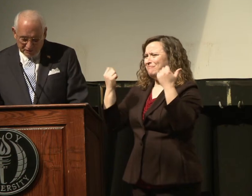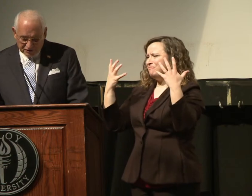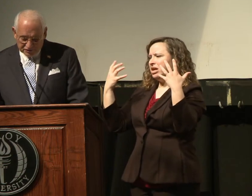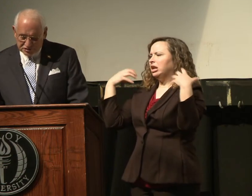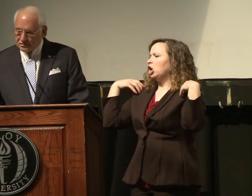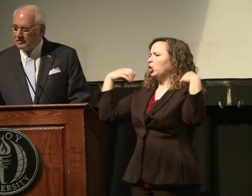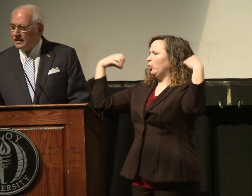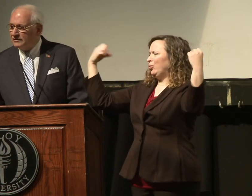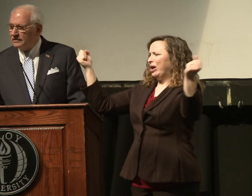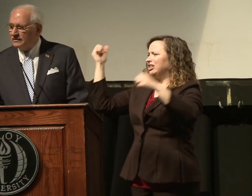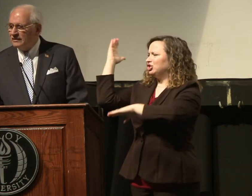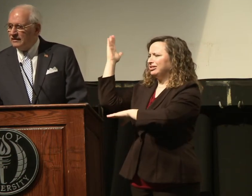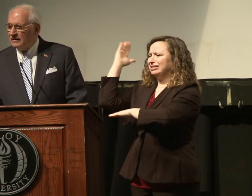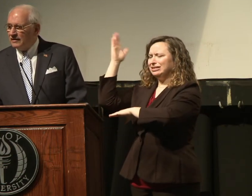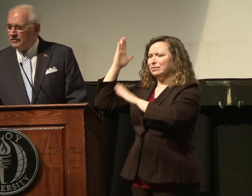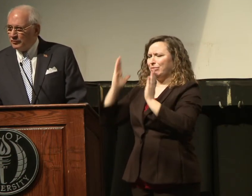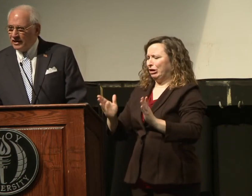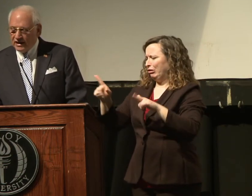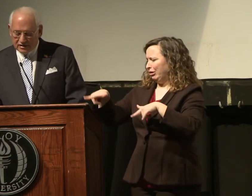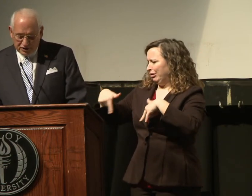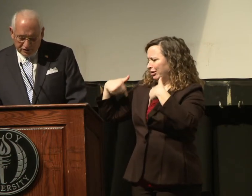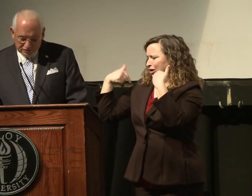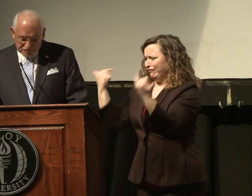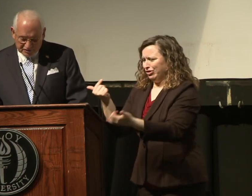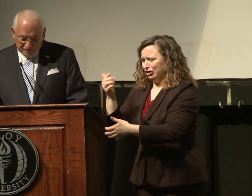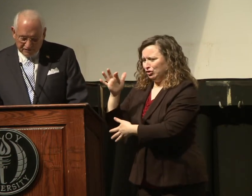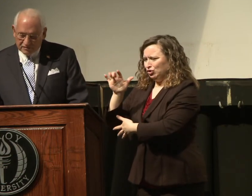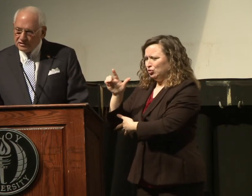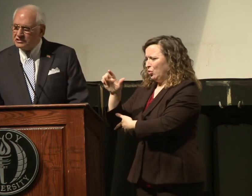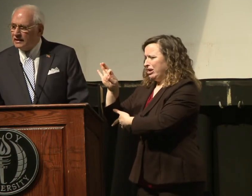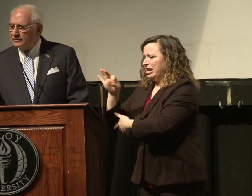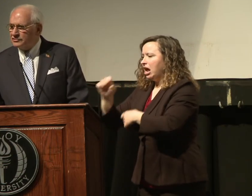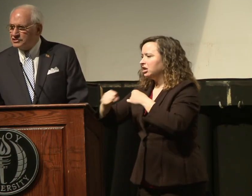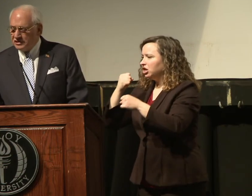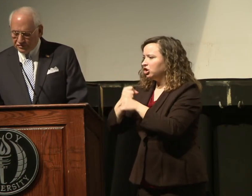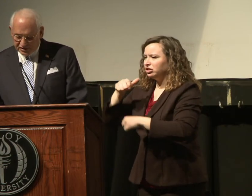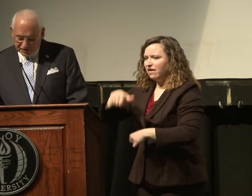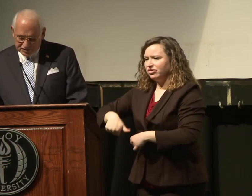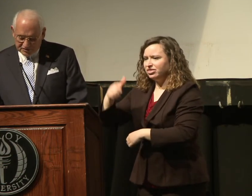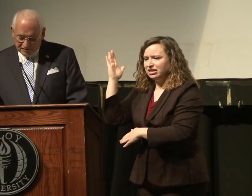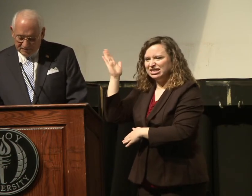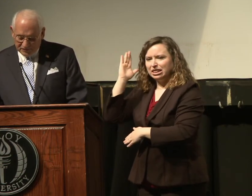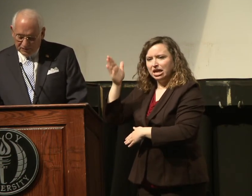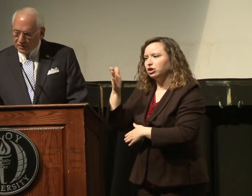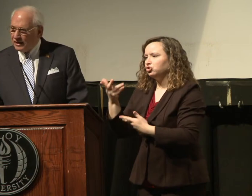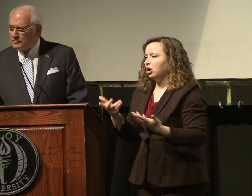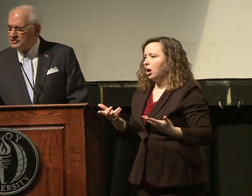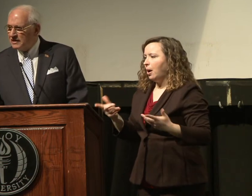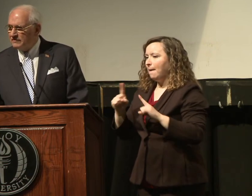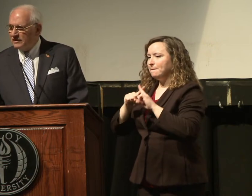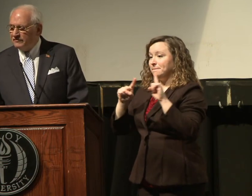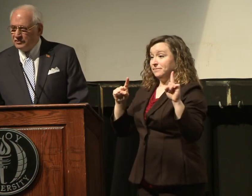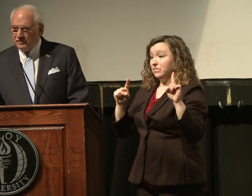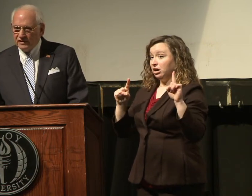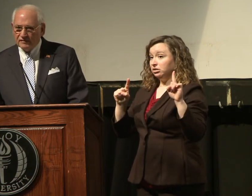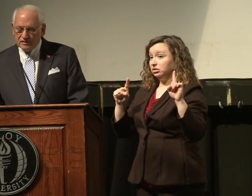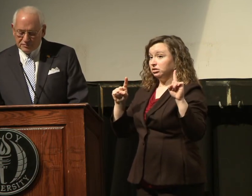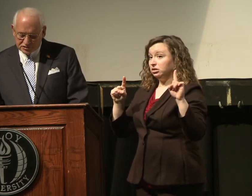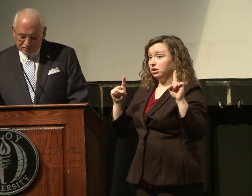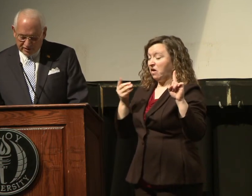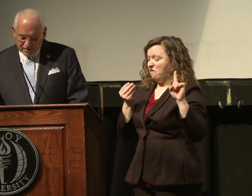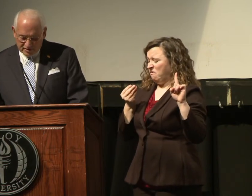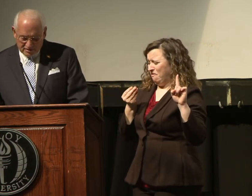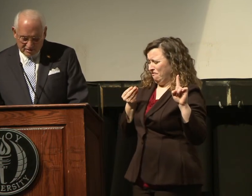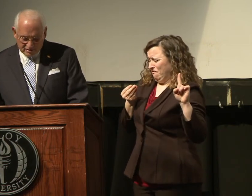courageous speakers throughout the 29 years of this lecture series, but I would say very few have